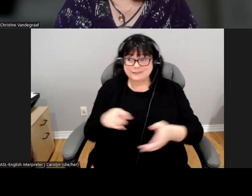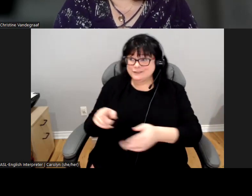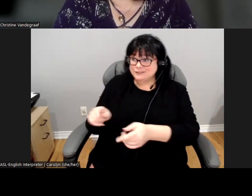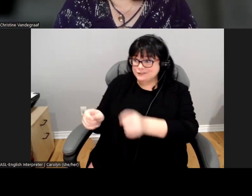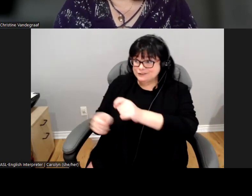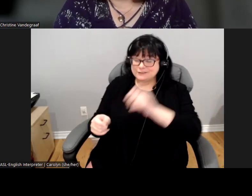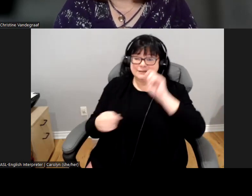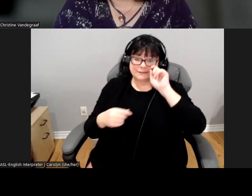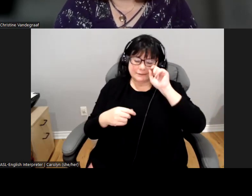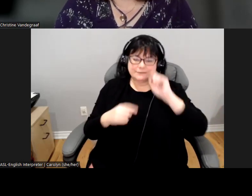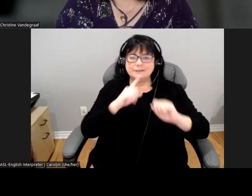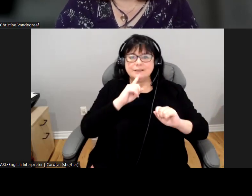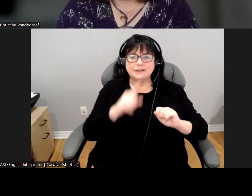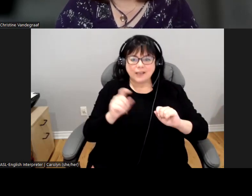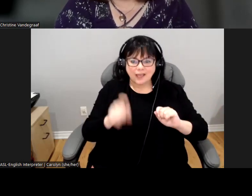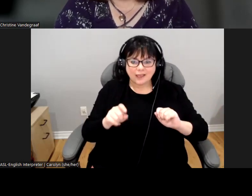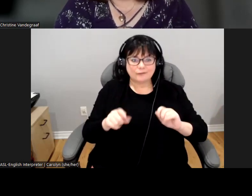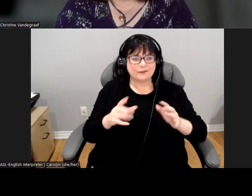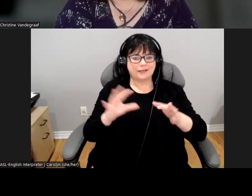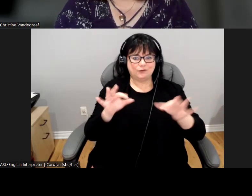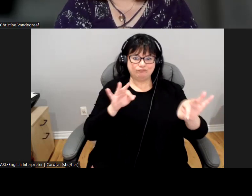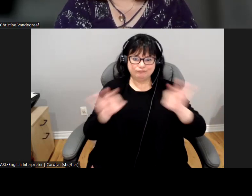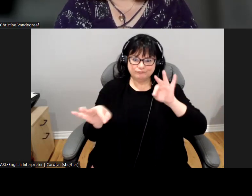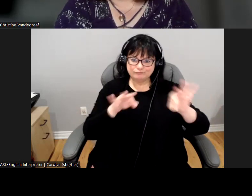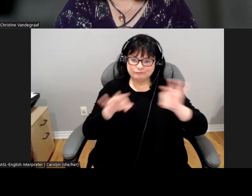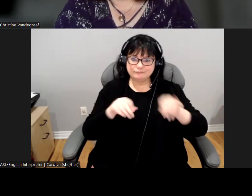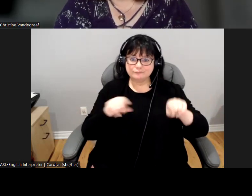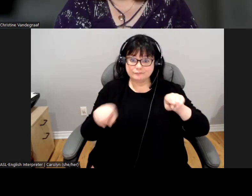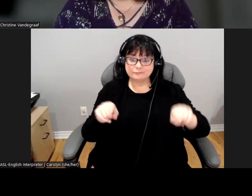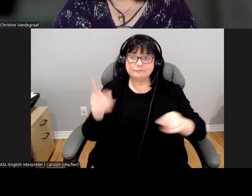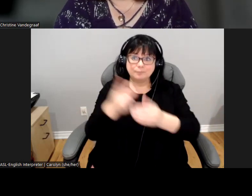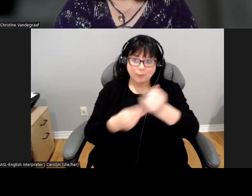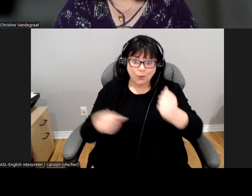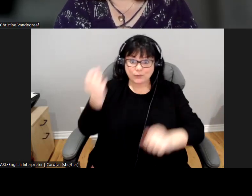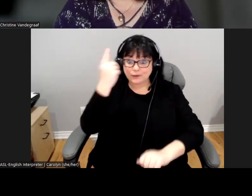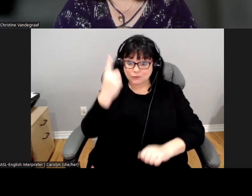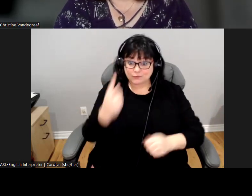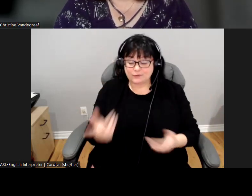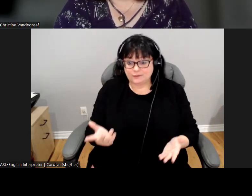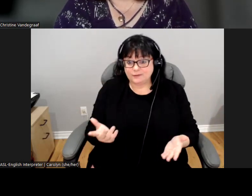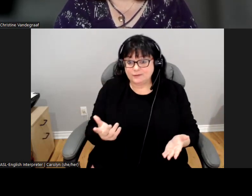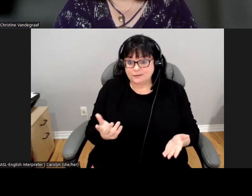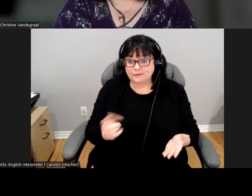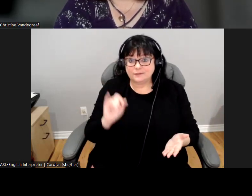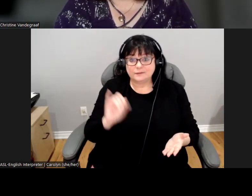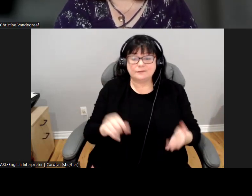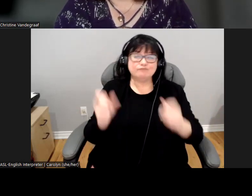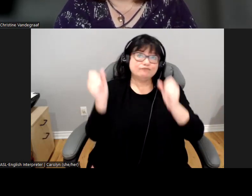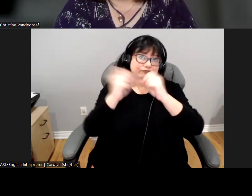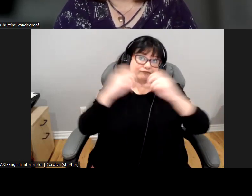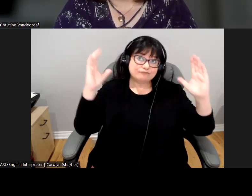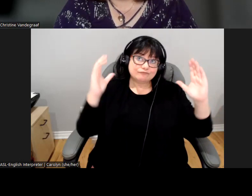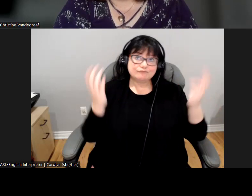speak the language so that both understood what did it look like, and talk to them about what were going to be